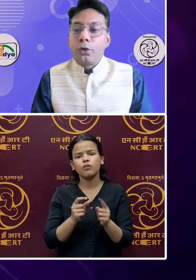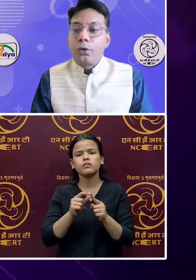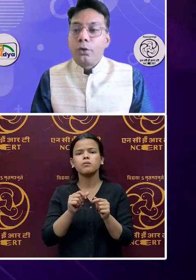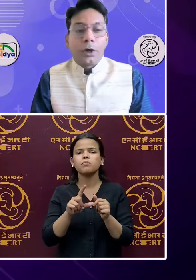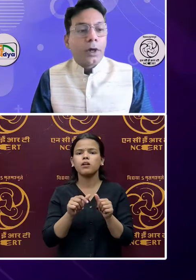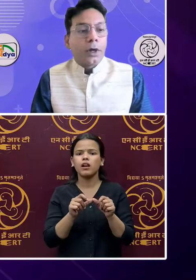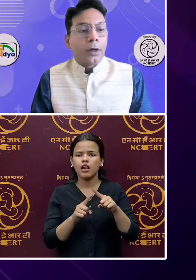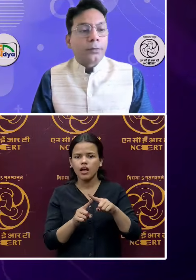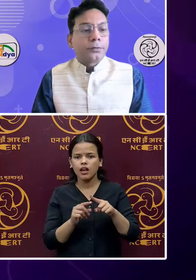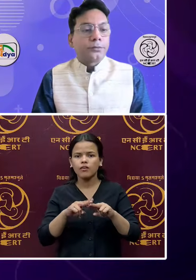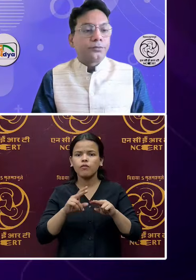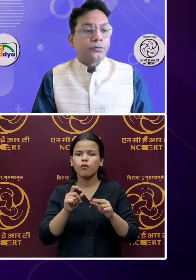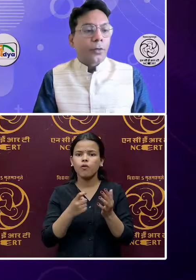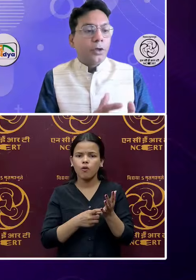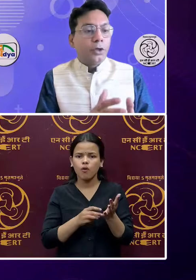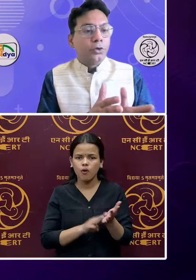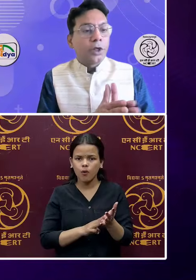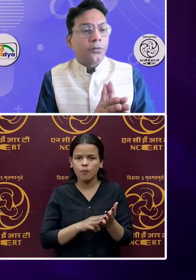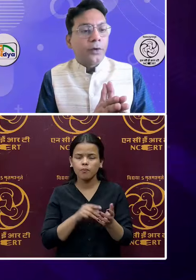So